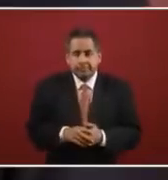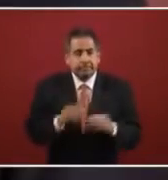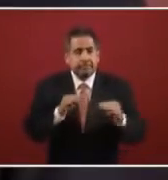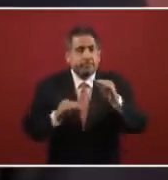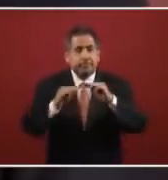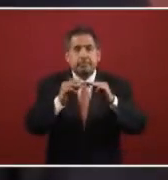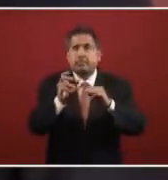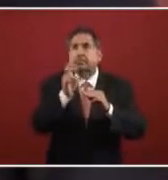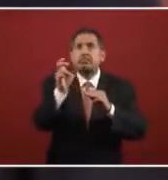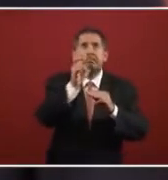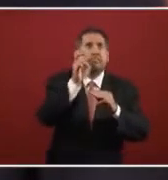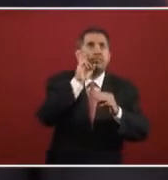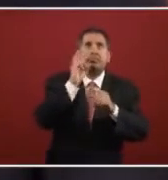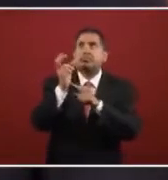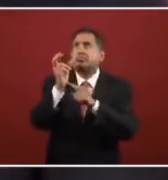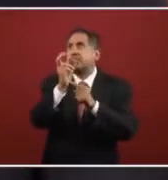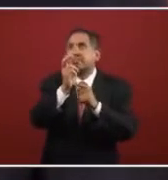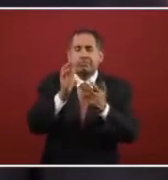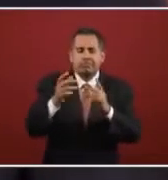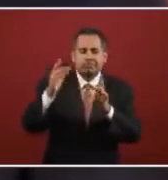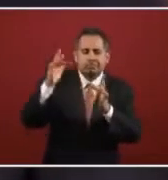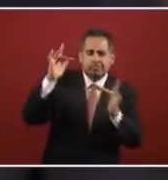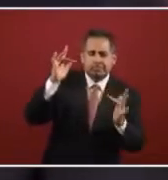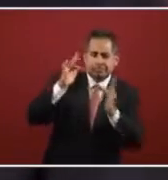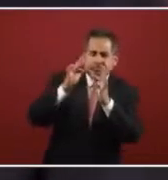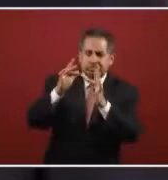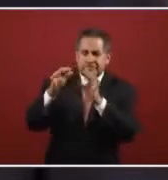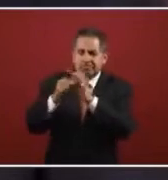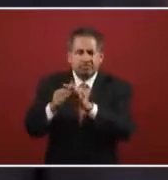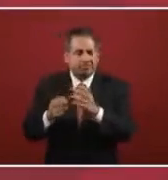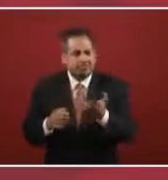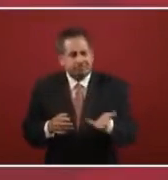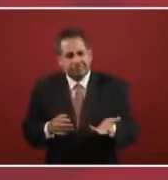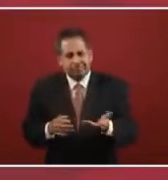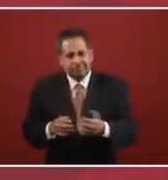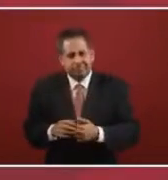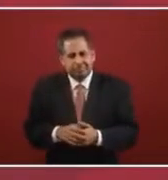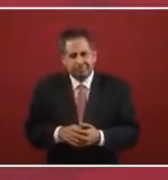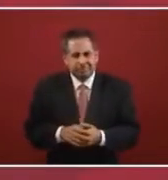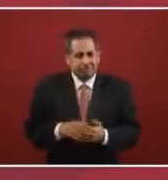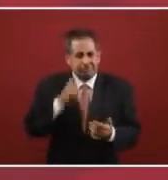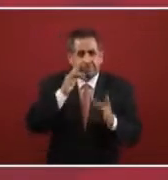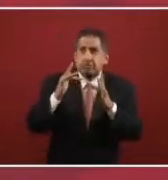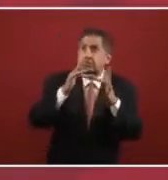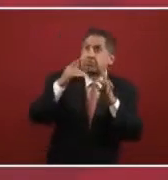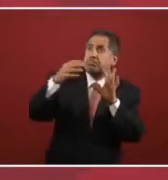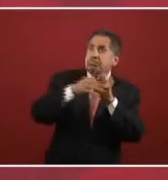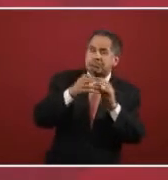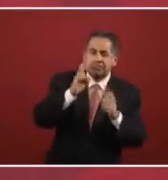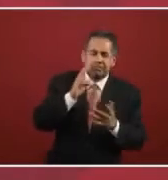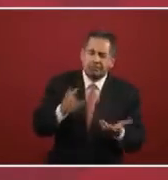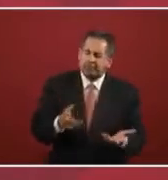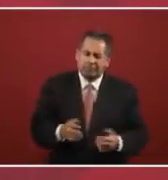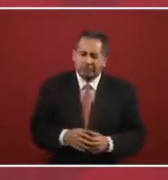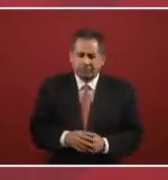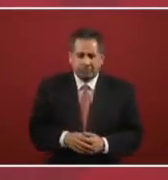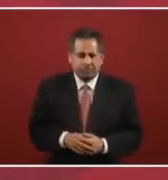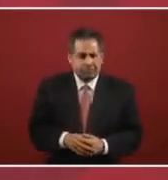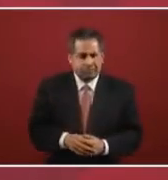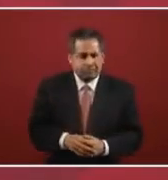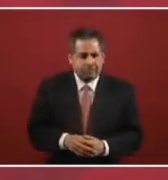lomas, into the cerros, mountains in order to be able para to ver si get some encuentran service la ansiada señal so they can get a